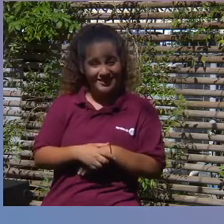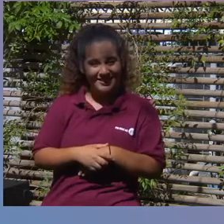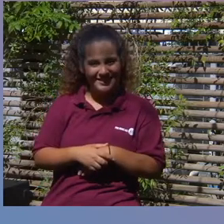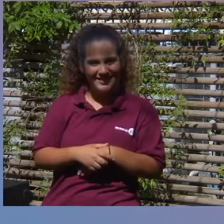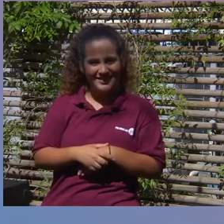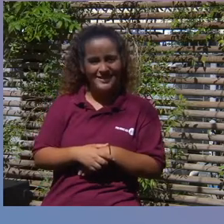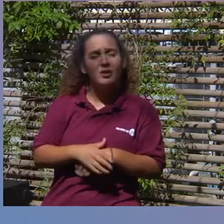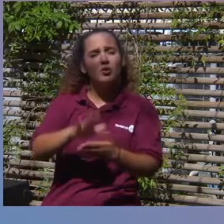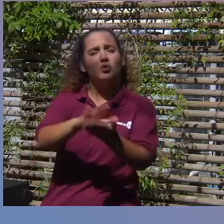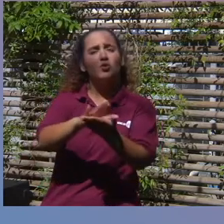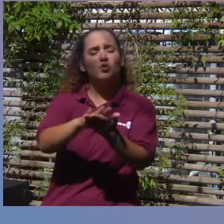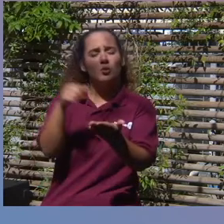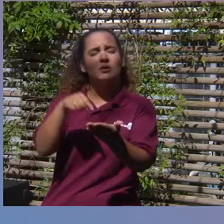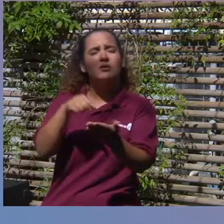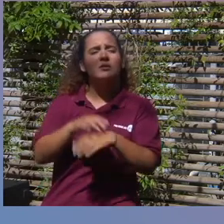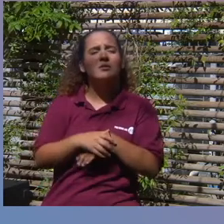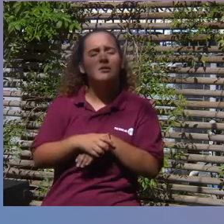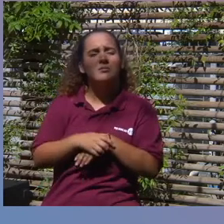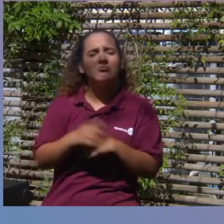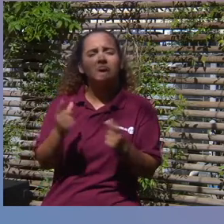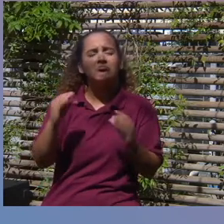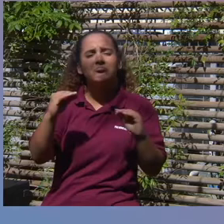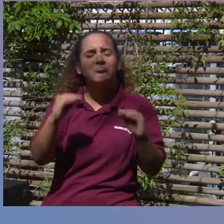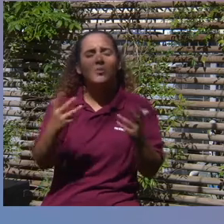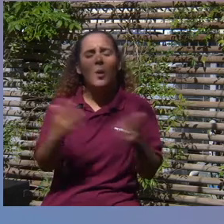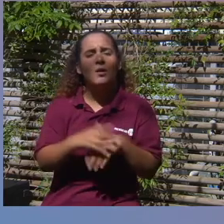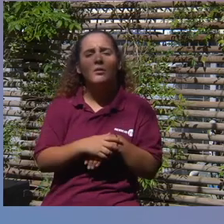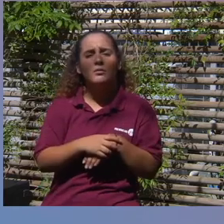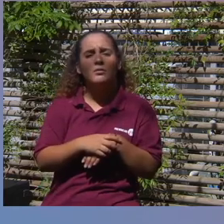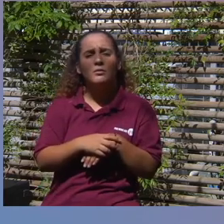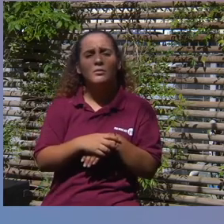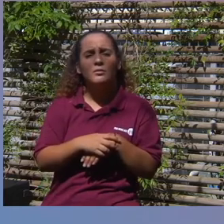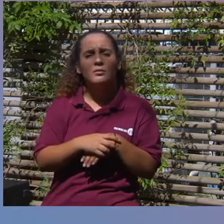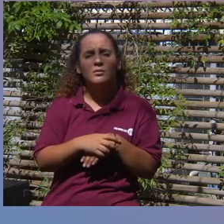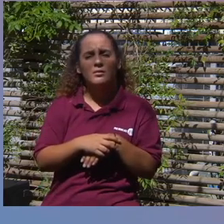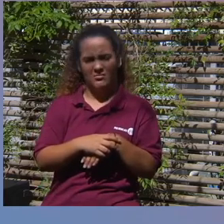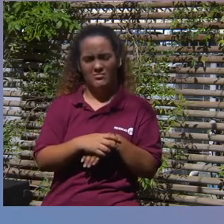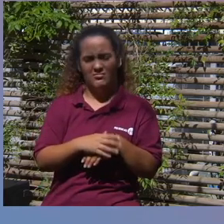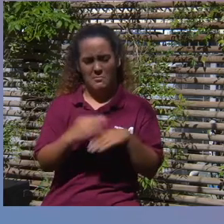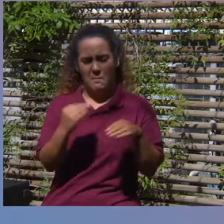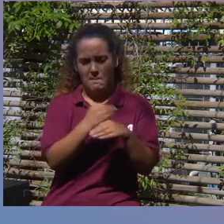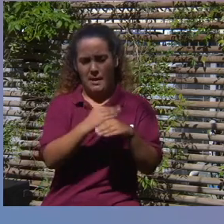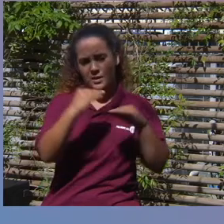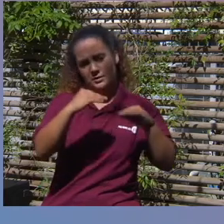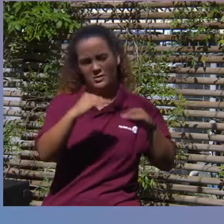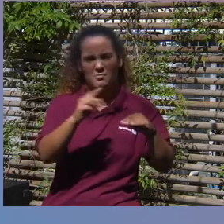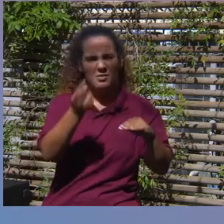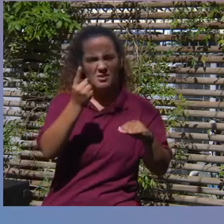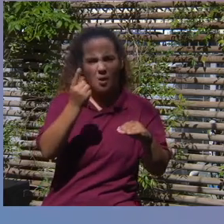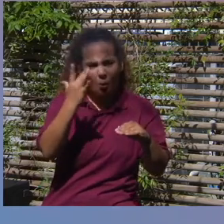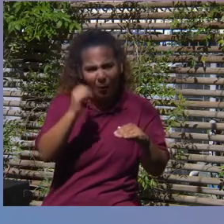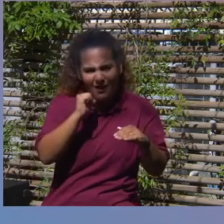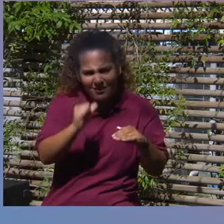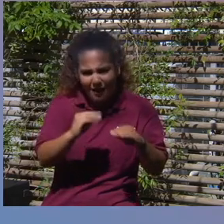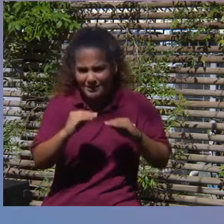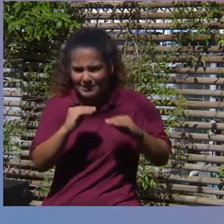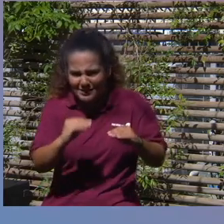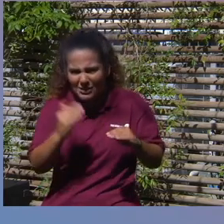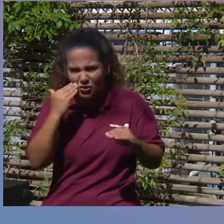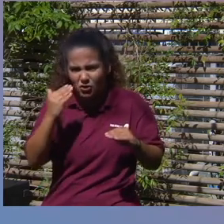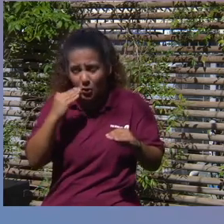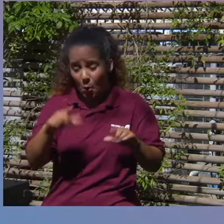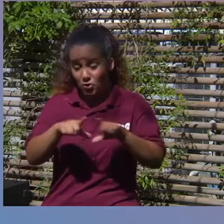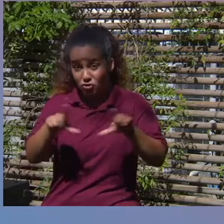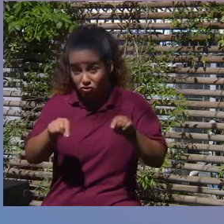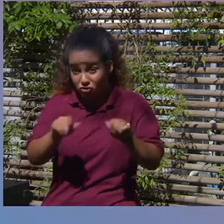are they teaching in school? You know, just like when they, all this math, why don't they teach children how to balance a checkbook?